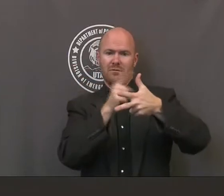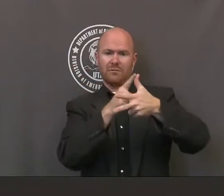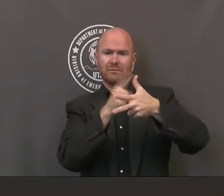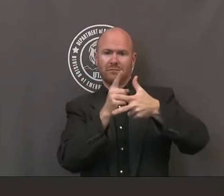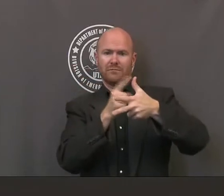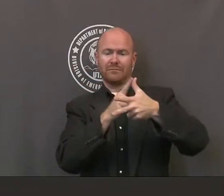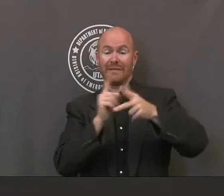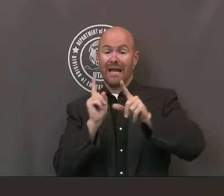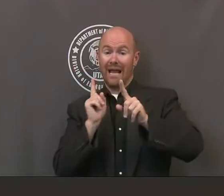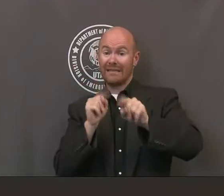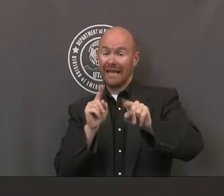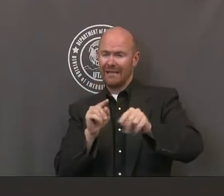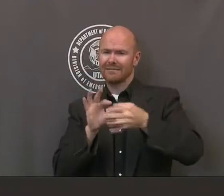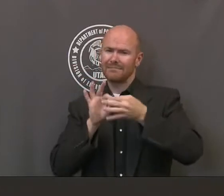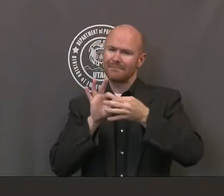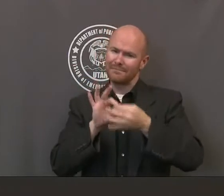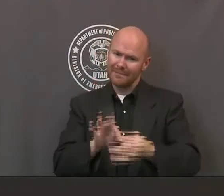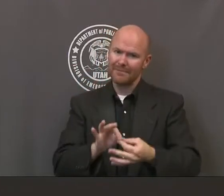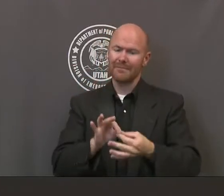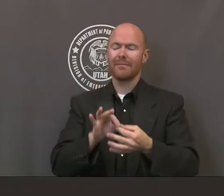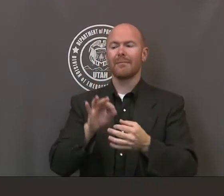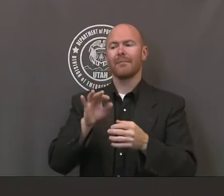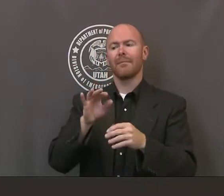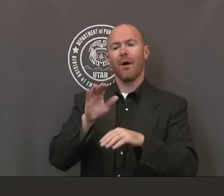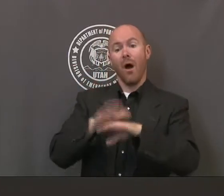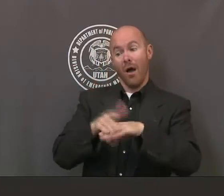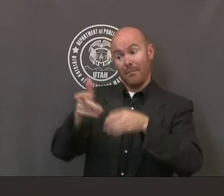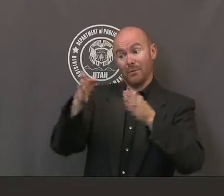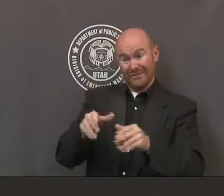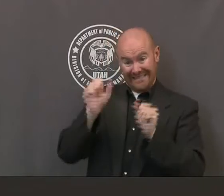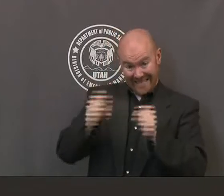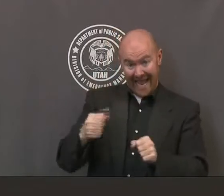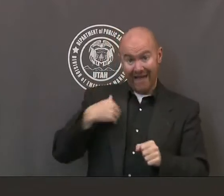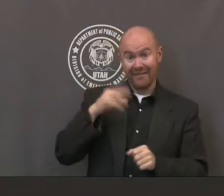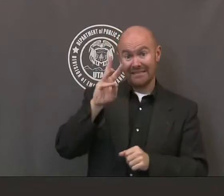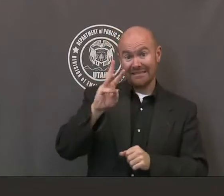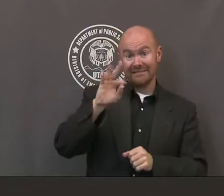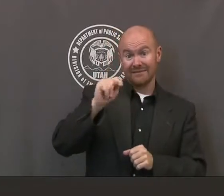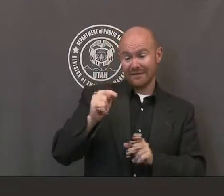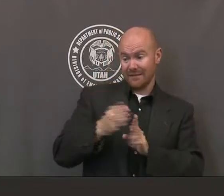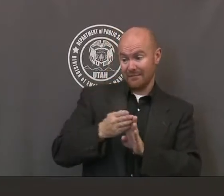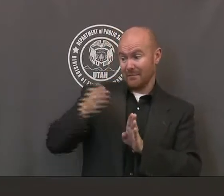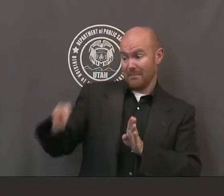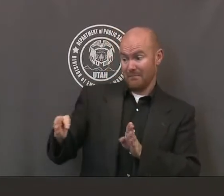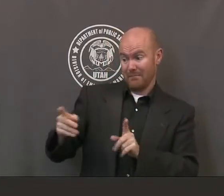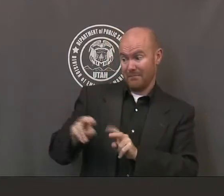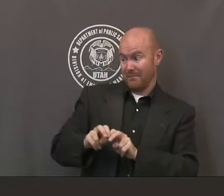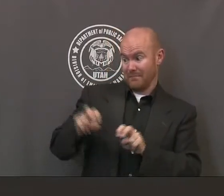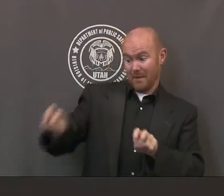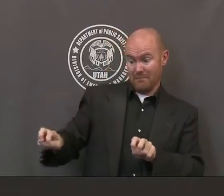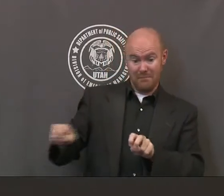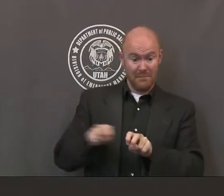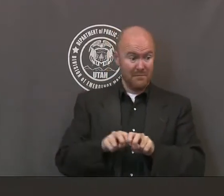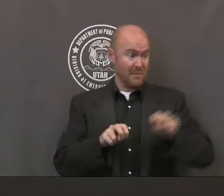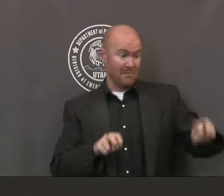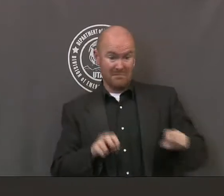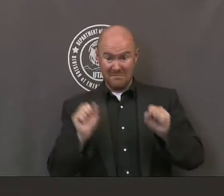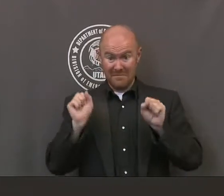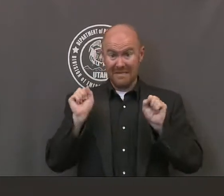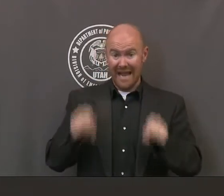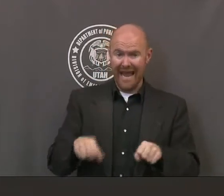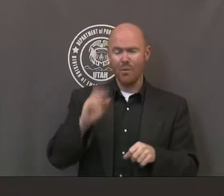is limited based on the event organizer being able to ensure 6-foot distance between household groups. All patrons, spectators, and